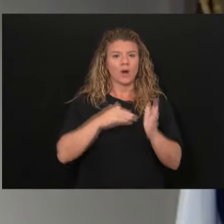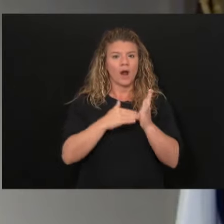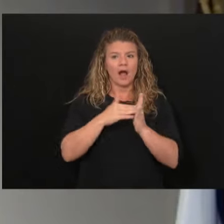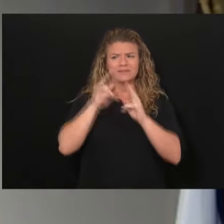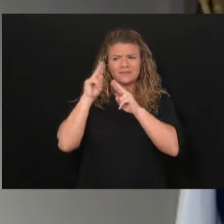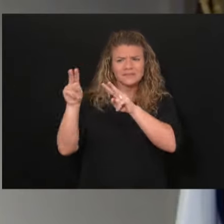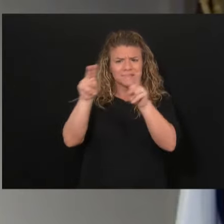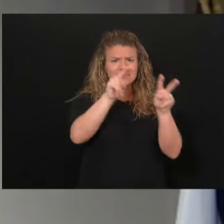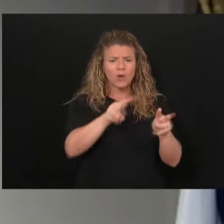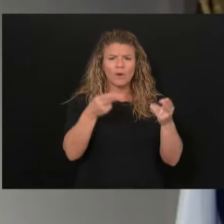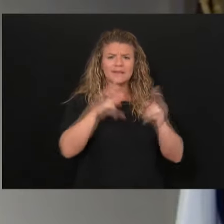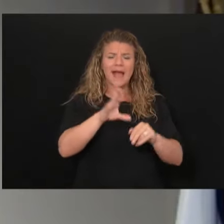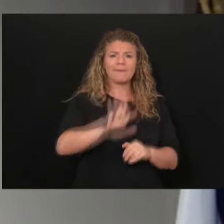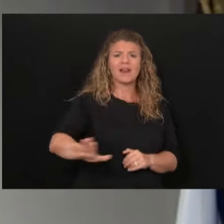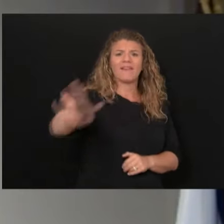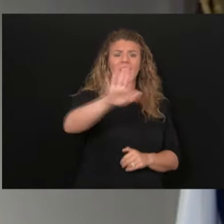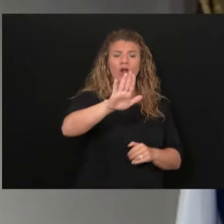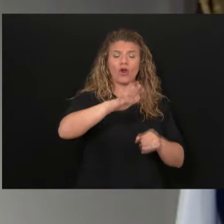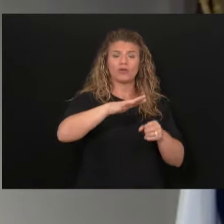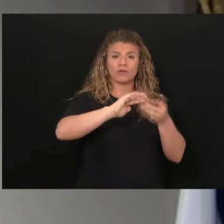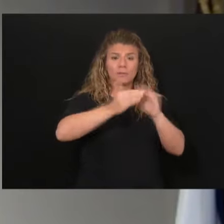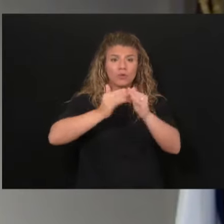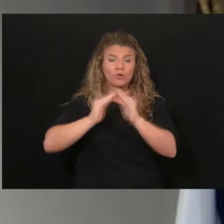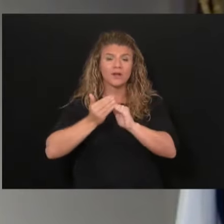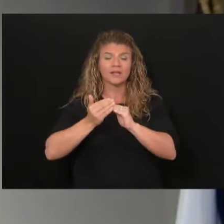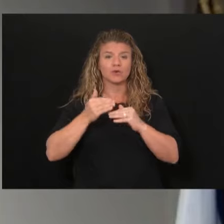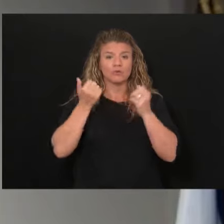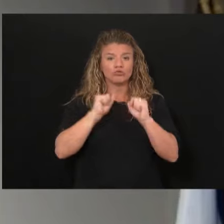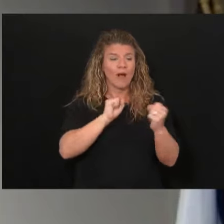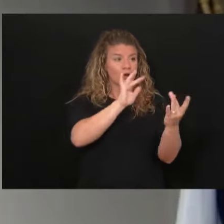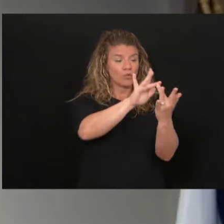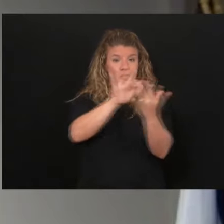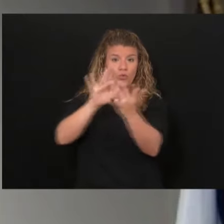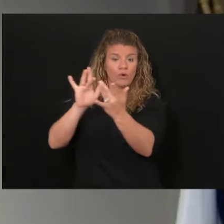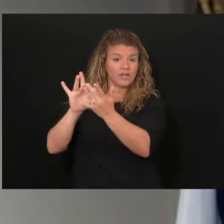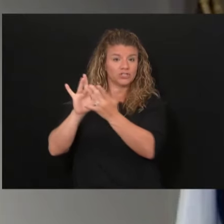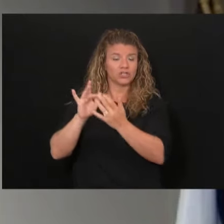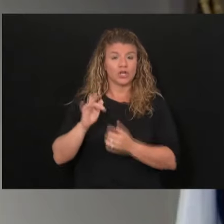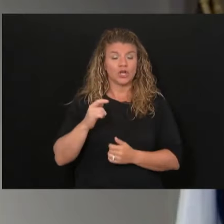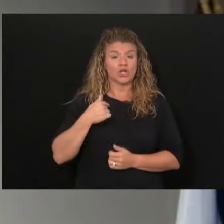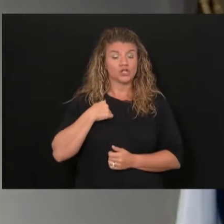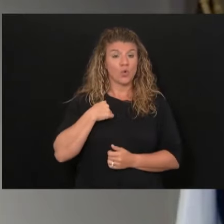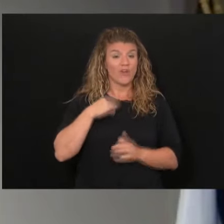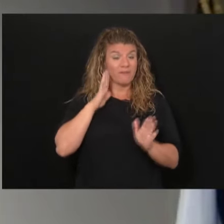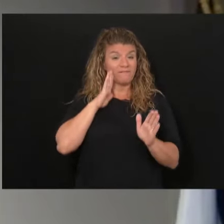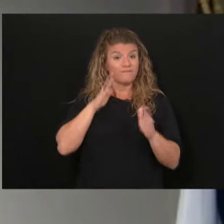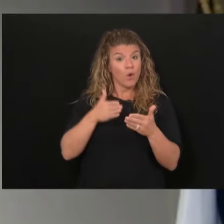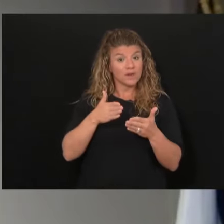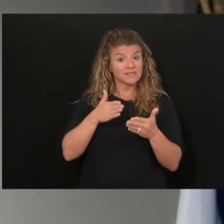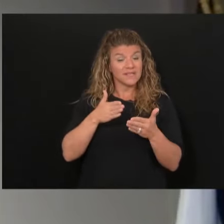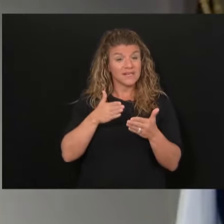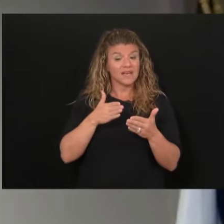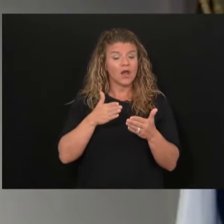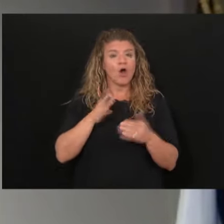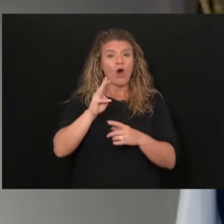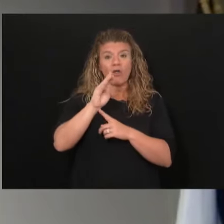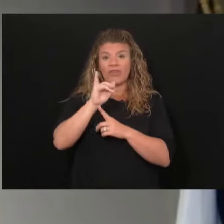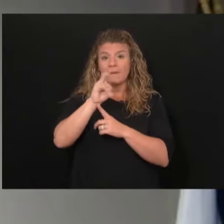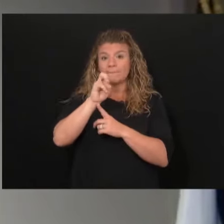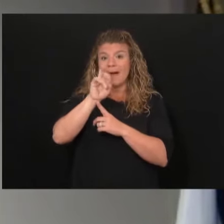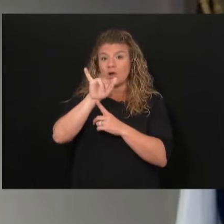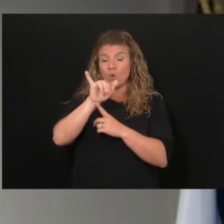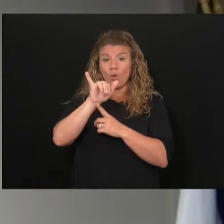communities and to reach folks who we may not otherwise be always reaching. And so we have been focusing, as you know, on our minority population